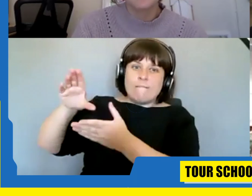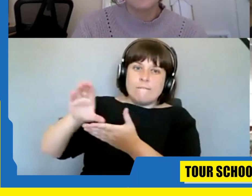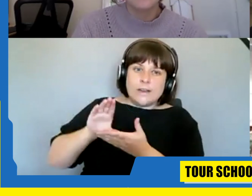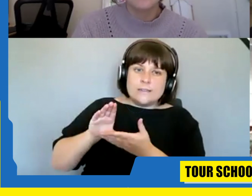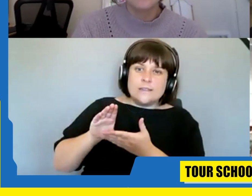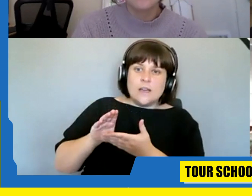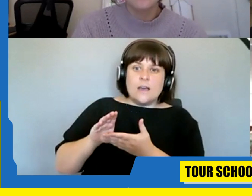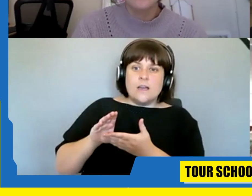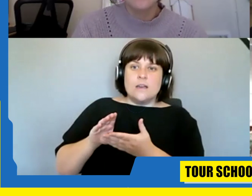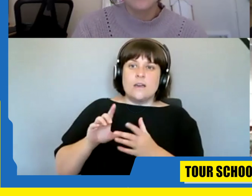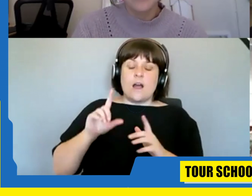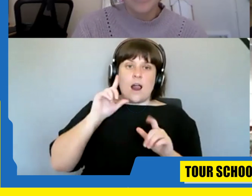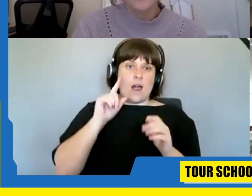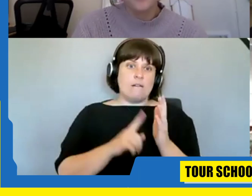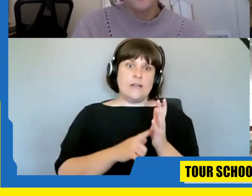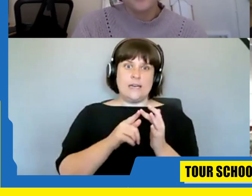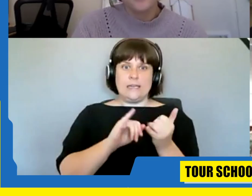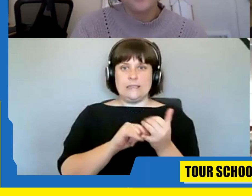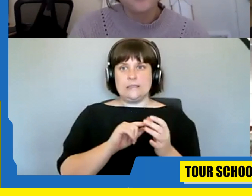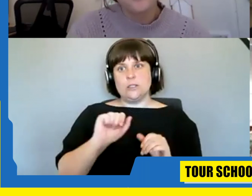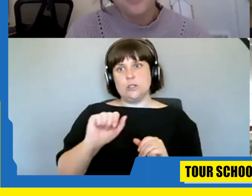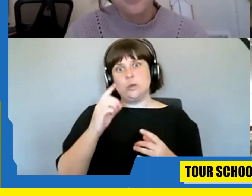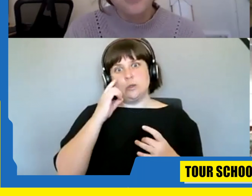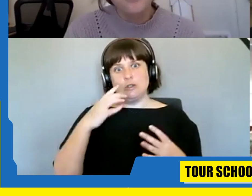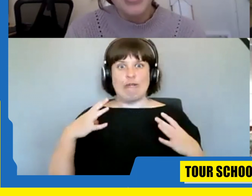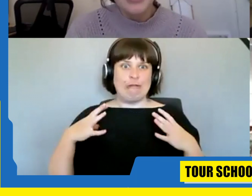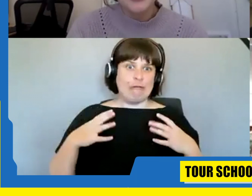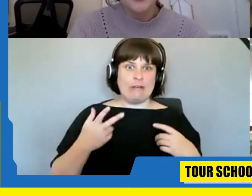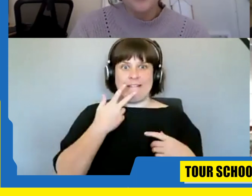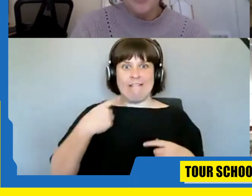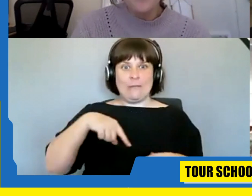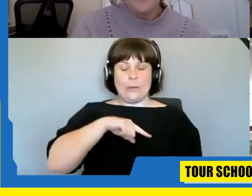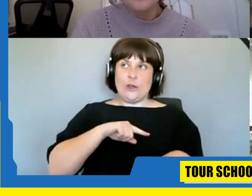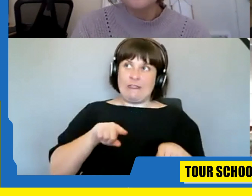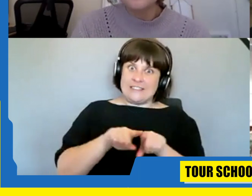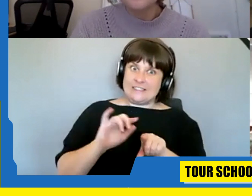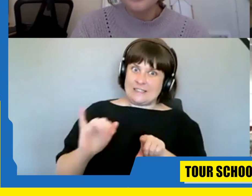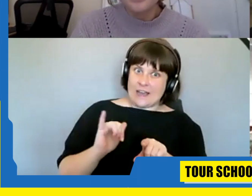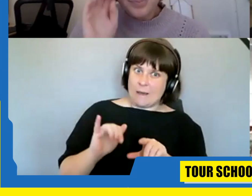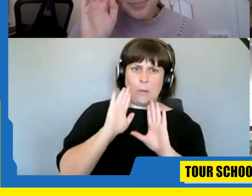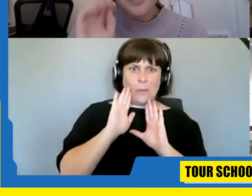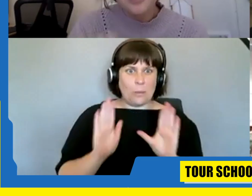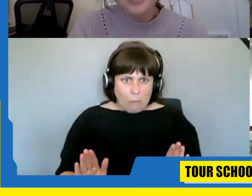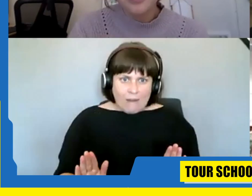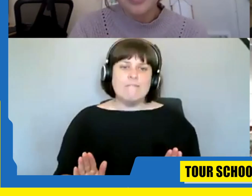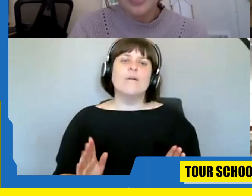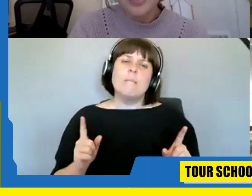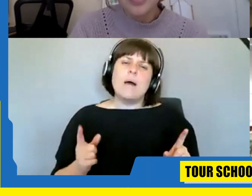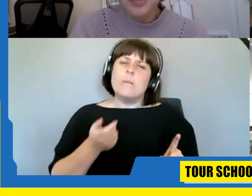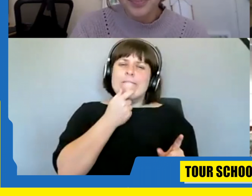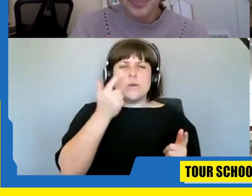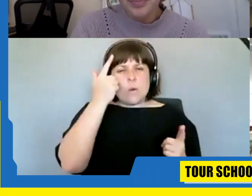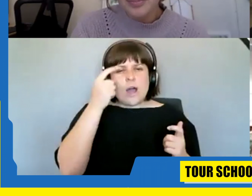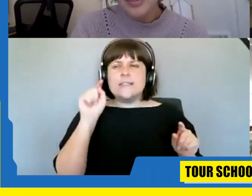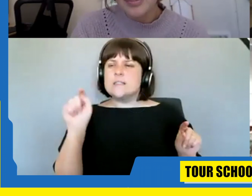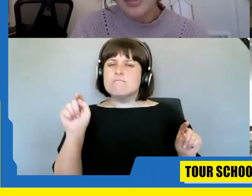all their shows are free. If we could do that, that would be wonderful. But we have got a few avenues that we can get into, and a number